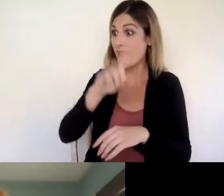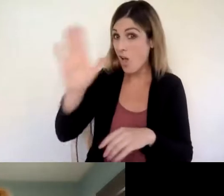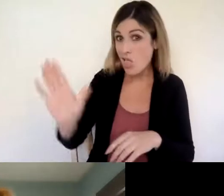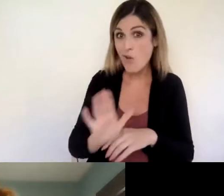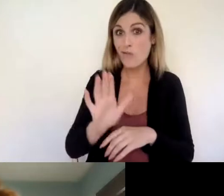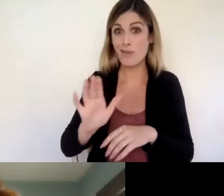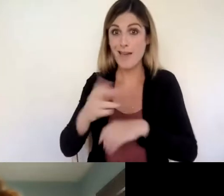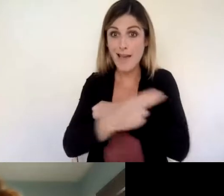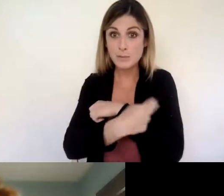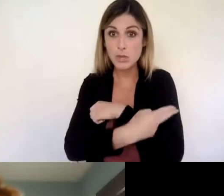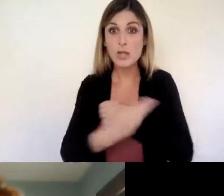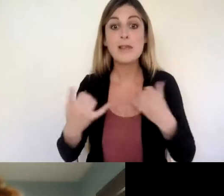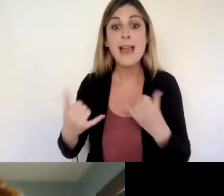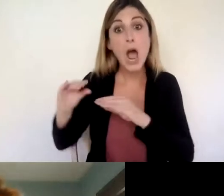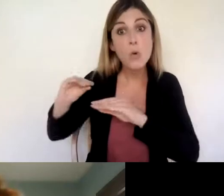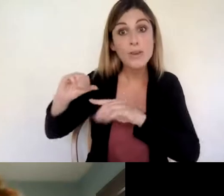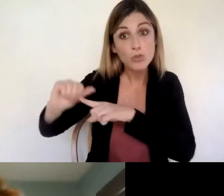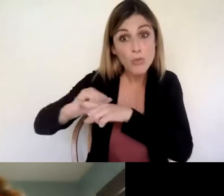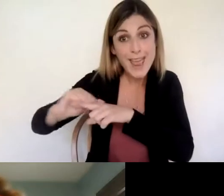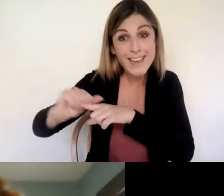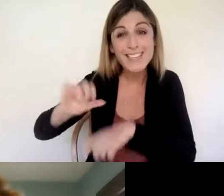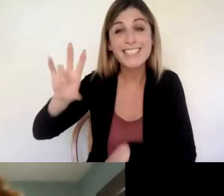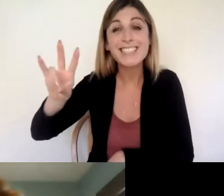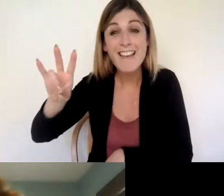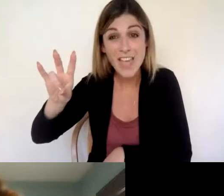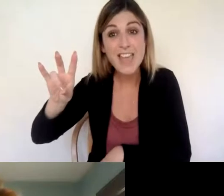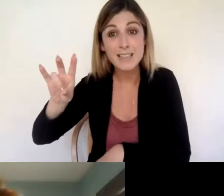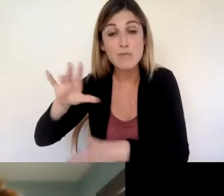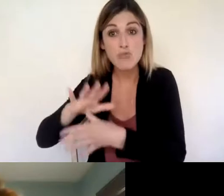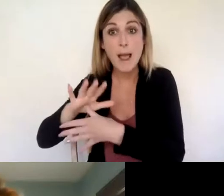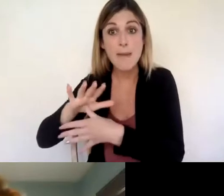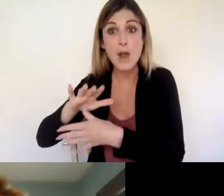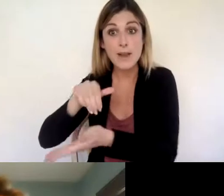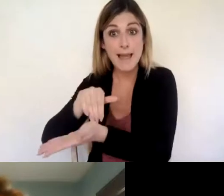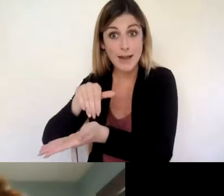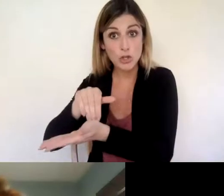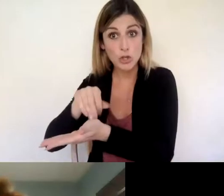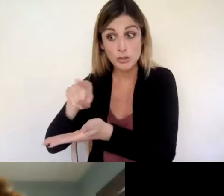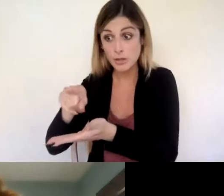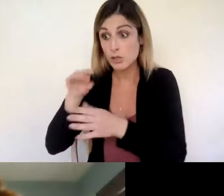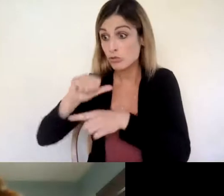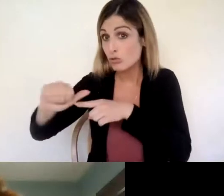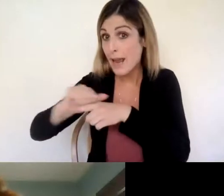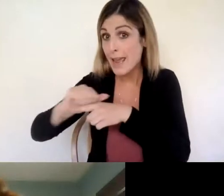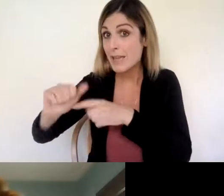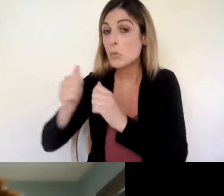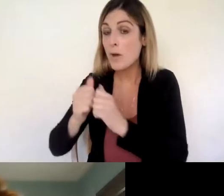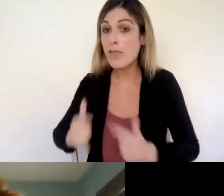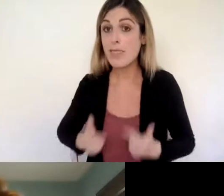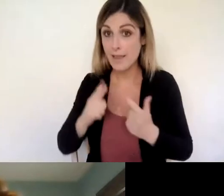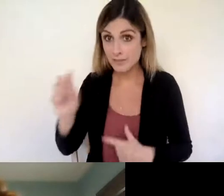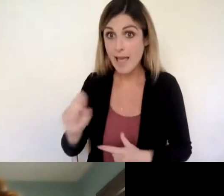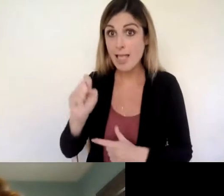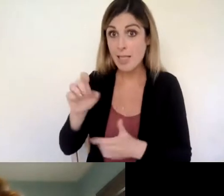seven primary care docs in lifestyle medicine, so they're incorporating it into their practices, and we're actively recruiting more as